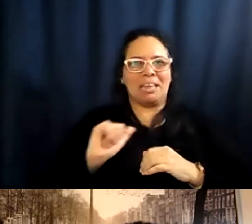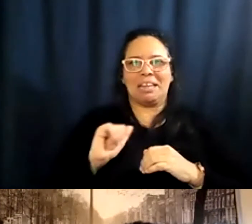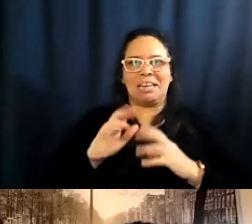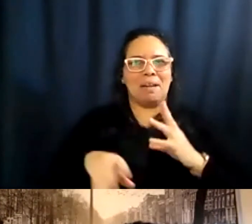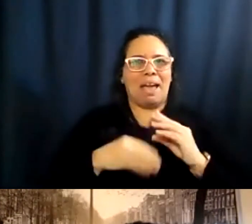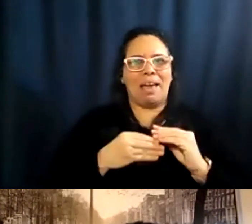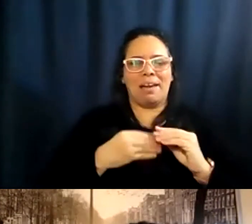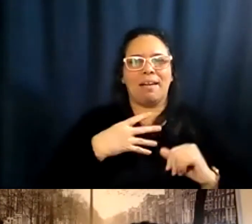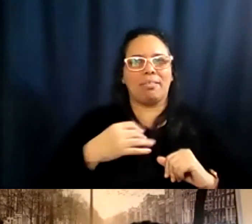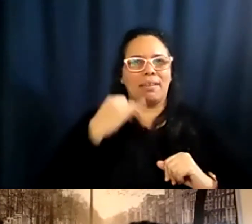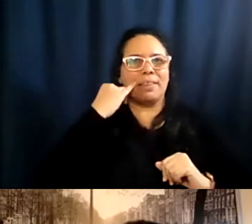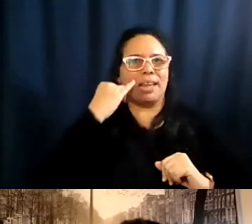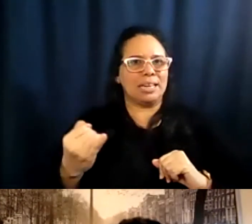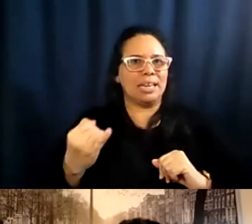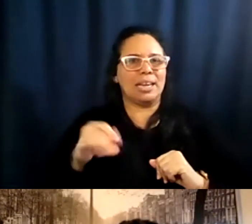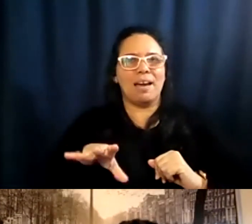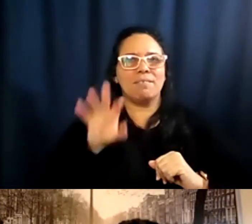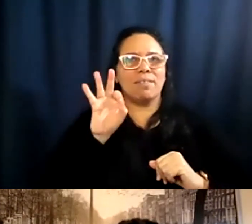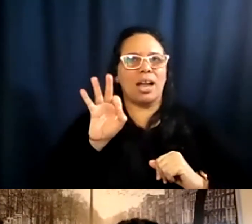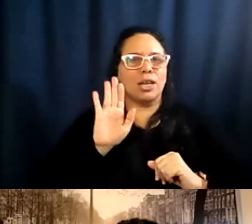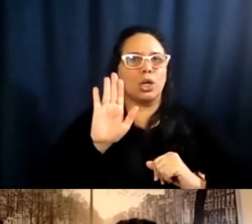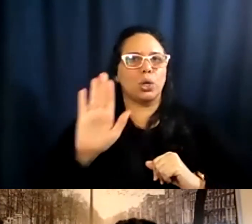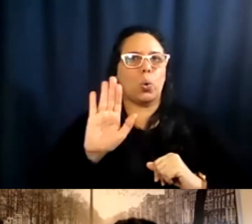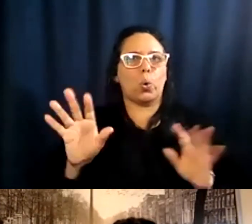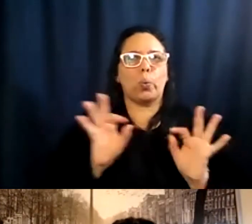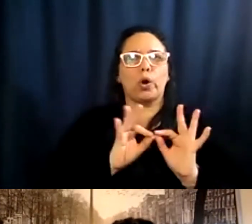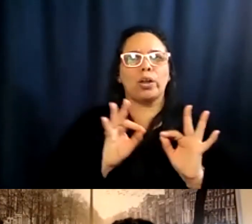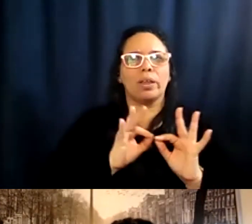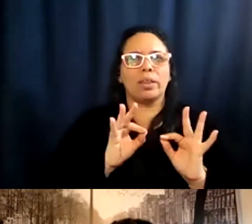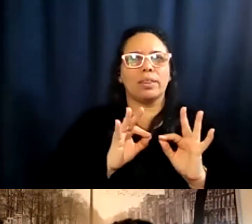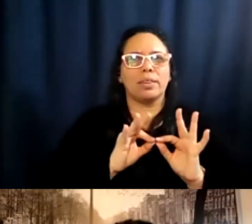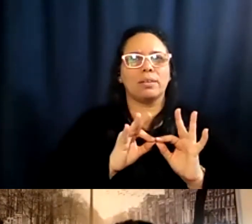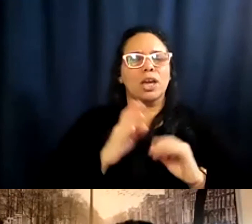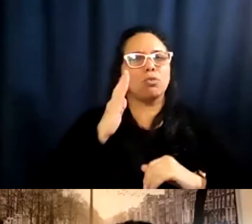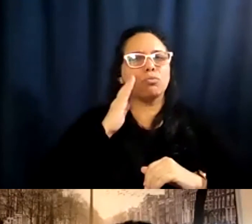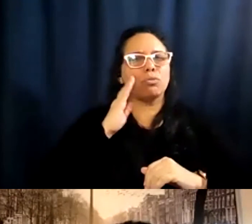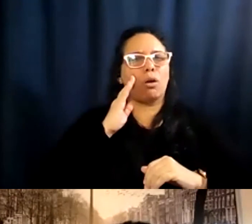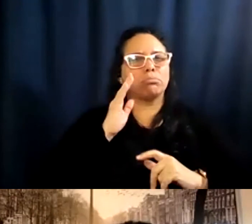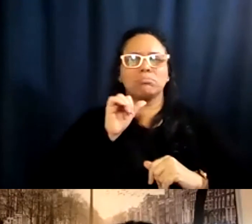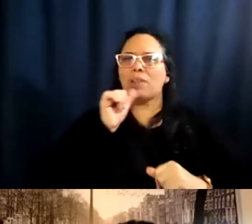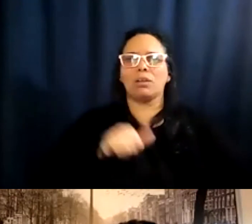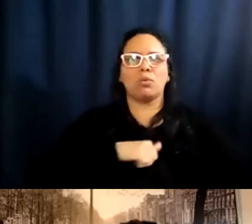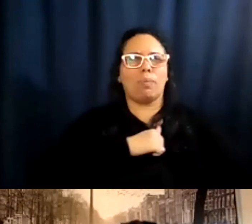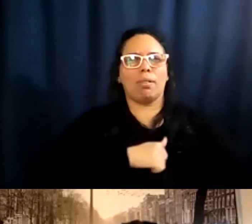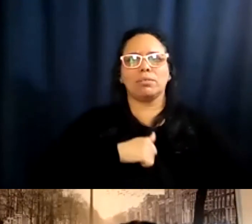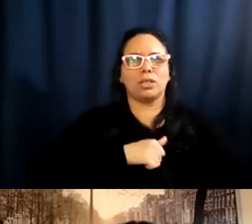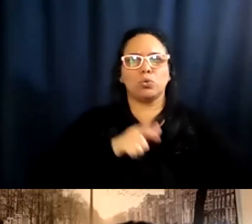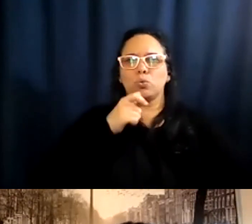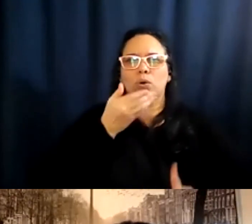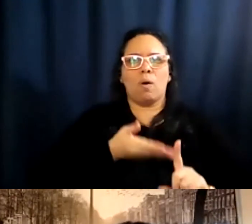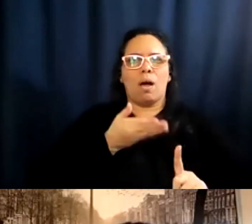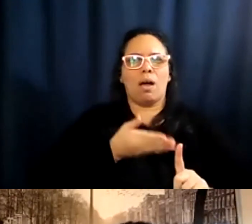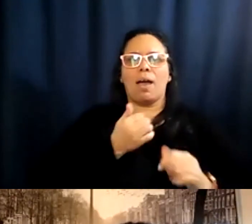idea of finding your own worth, knowing that unapologetically, and loving yourself. And then, of course, that's going to